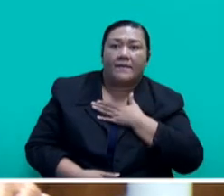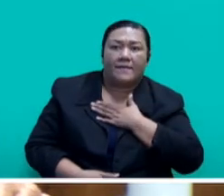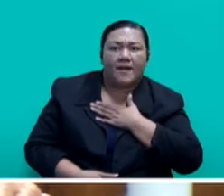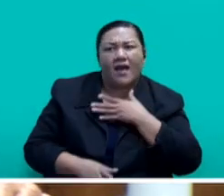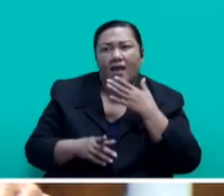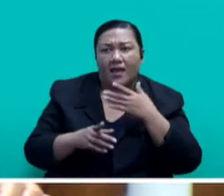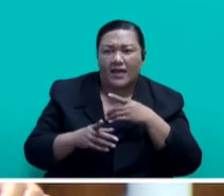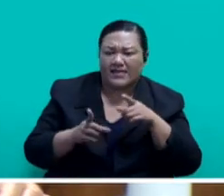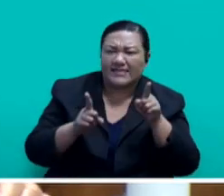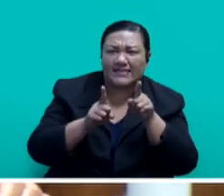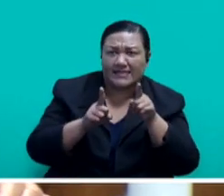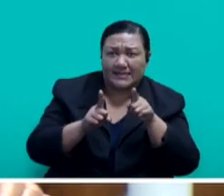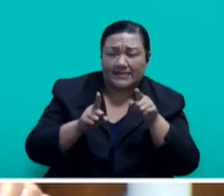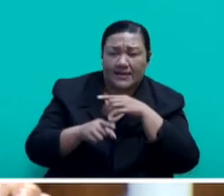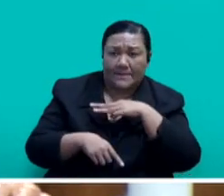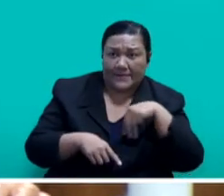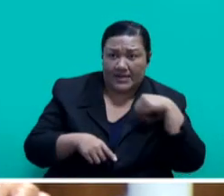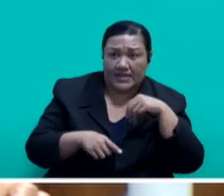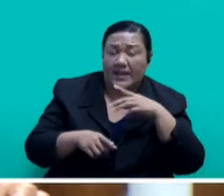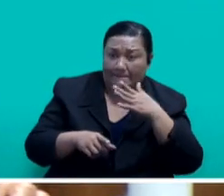his term of 4 years.